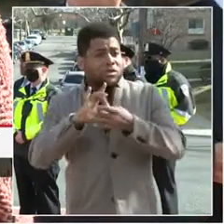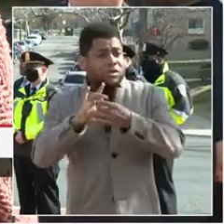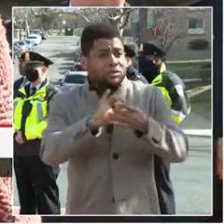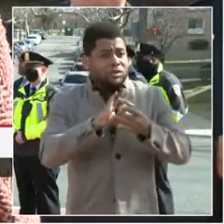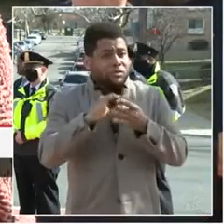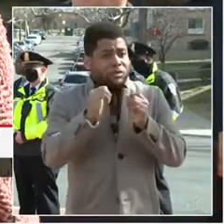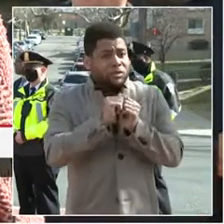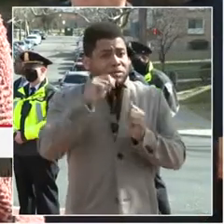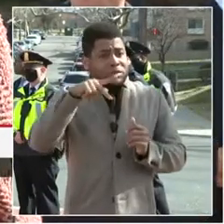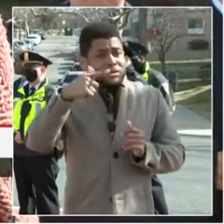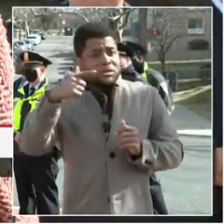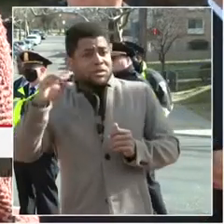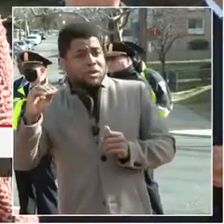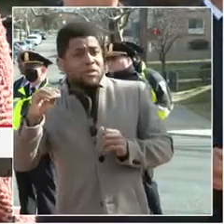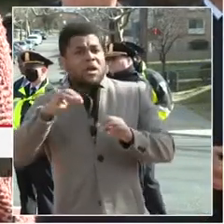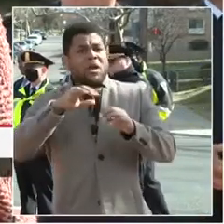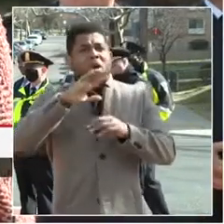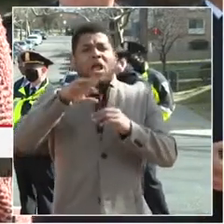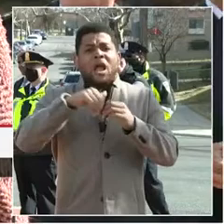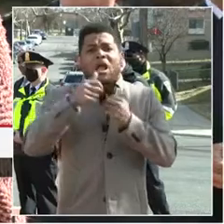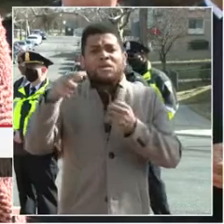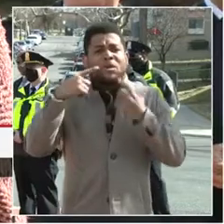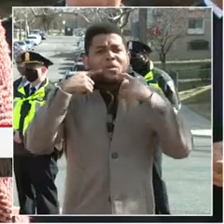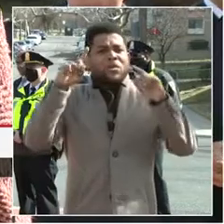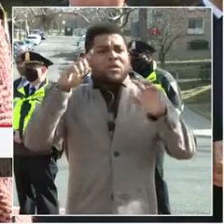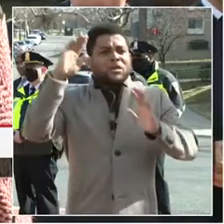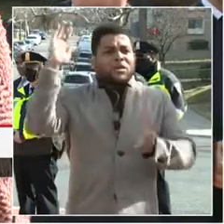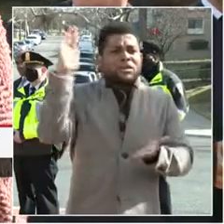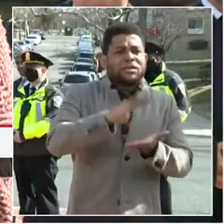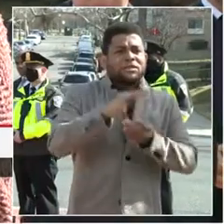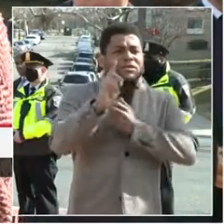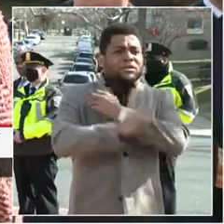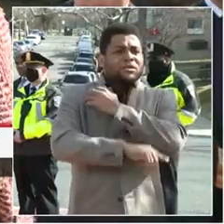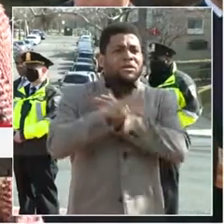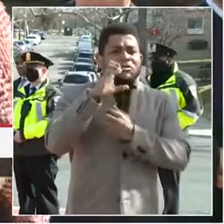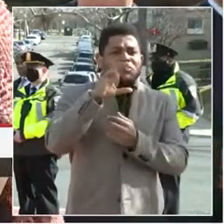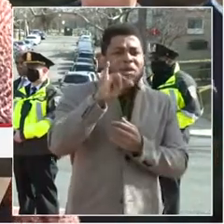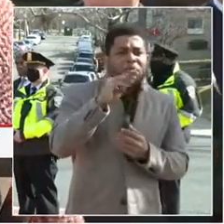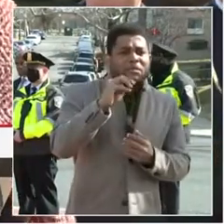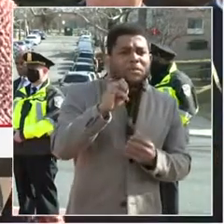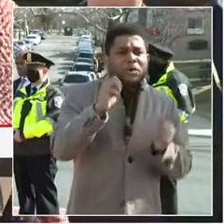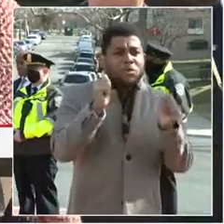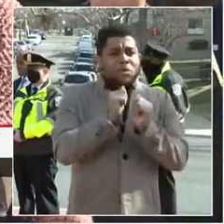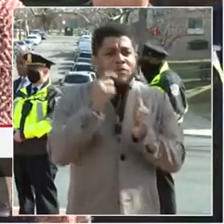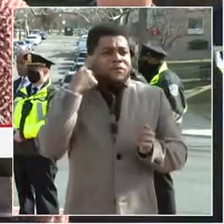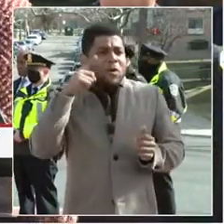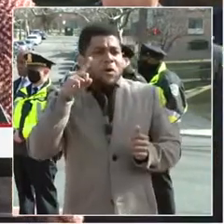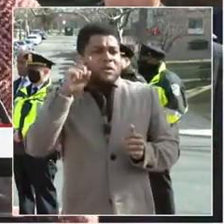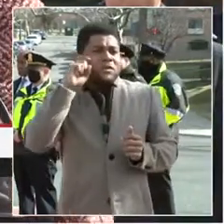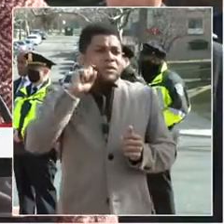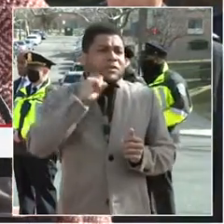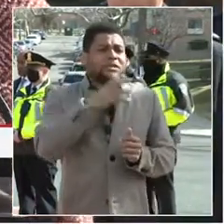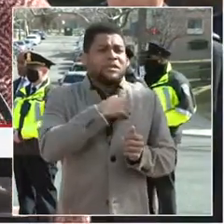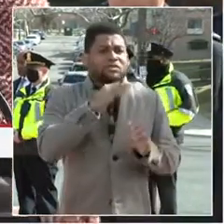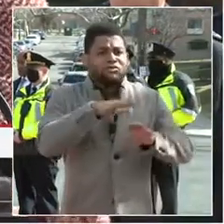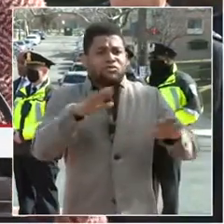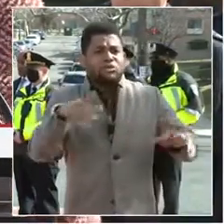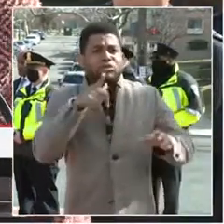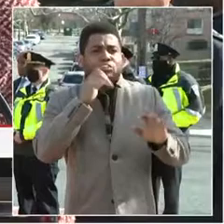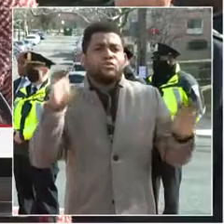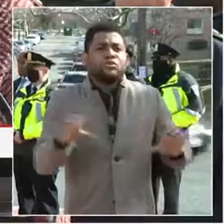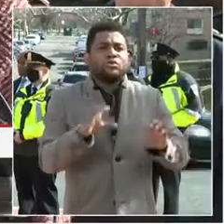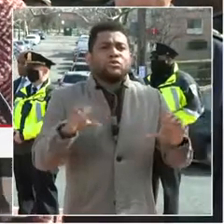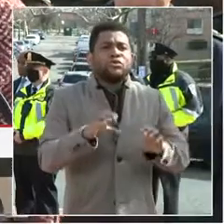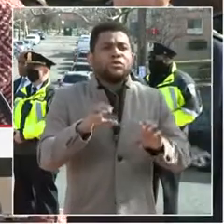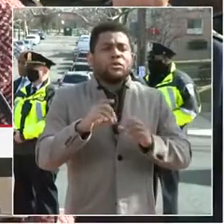neighboring Prince George's County to reduce the crime in teens and children committing crimes? Well, we have a very good relationship, which is not new,